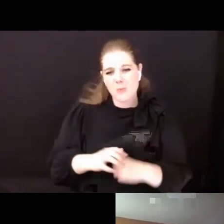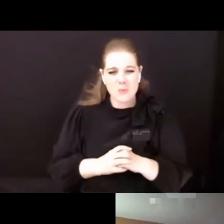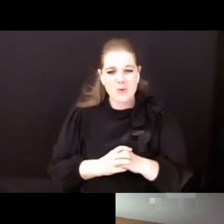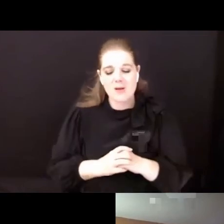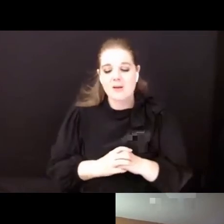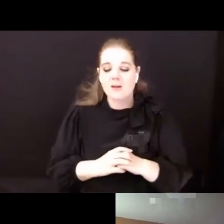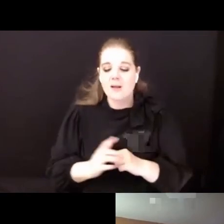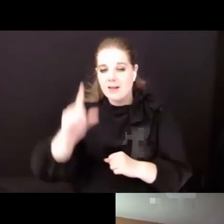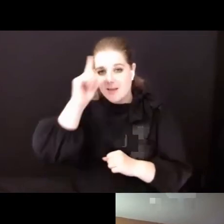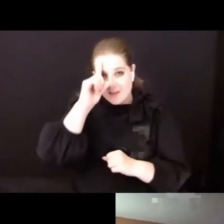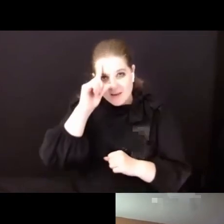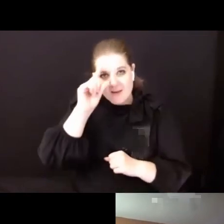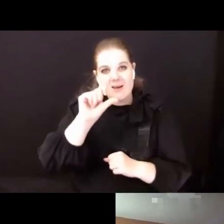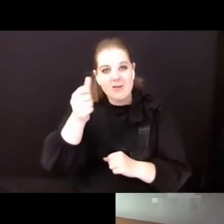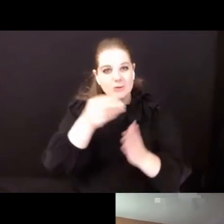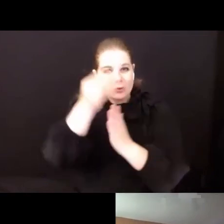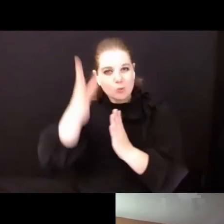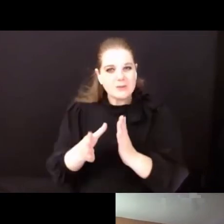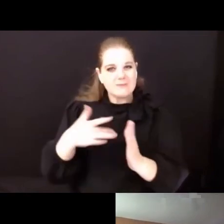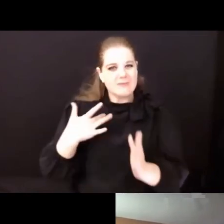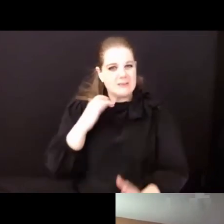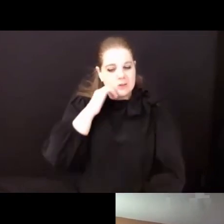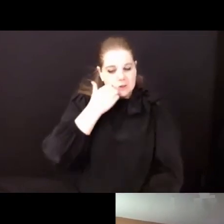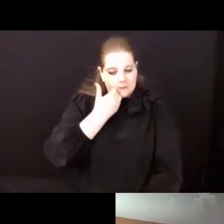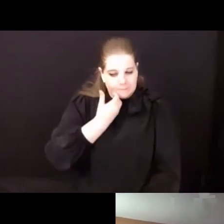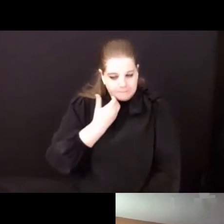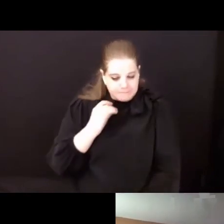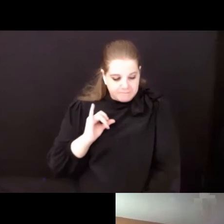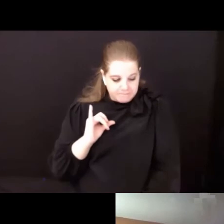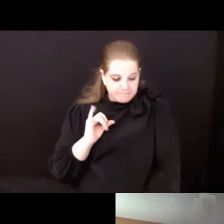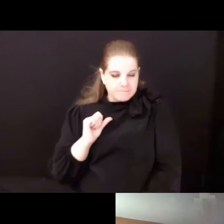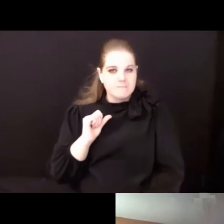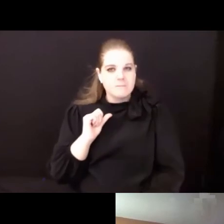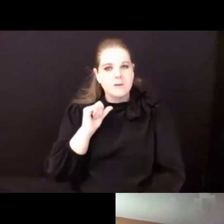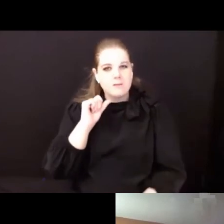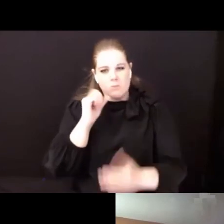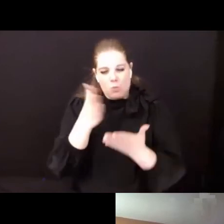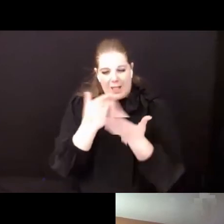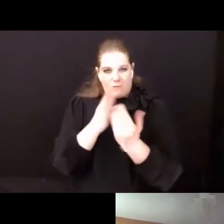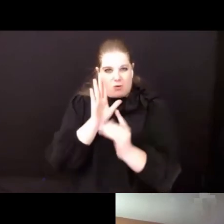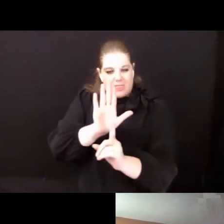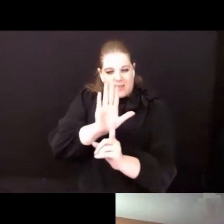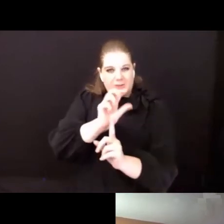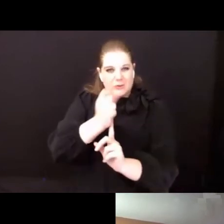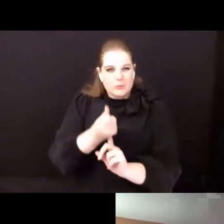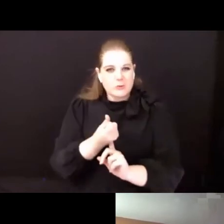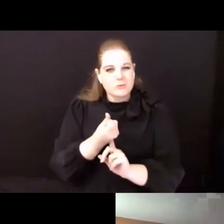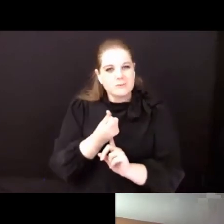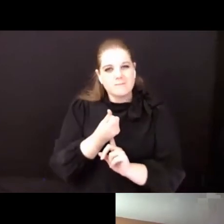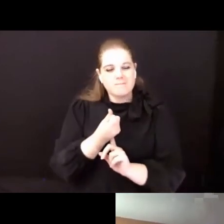students feel ashamed that they have whatever they have. And it's